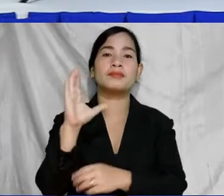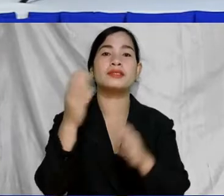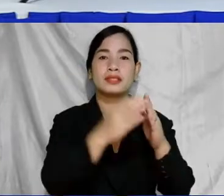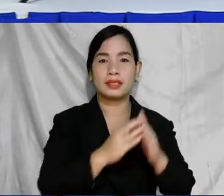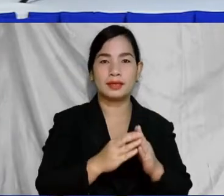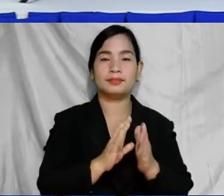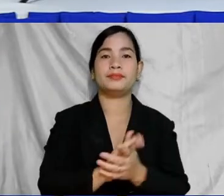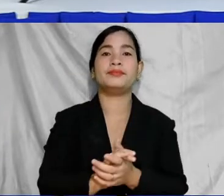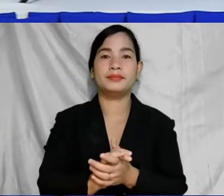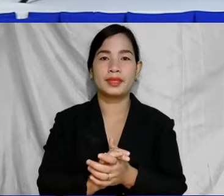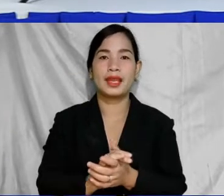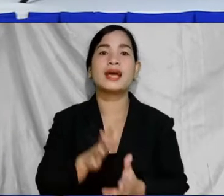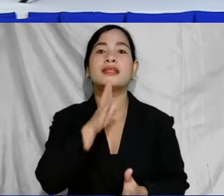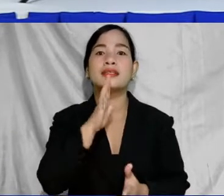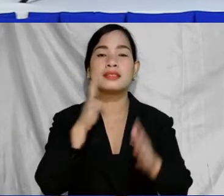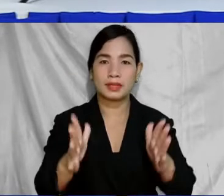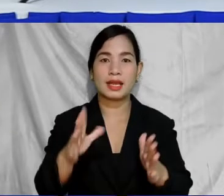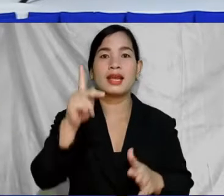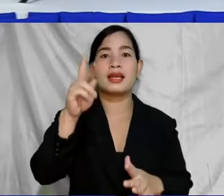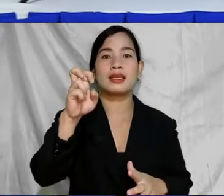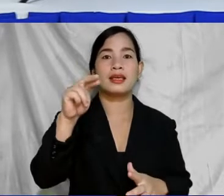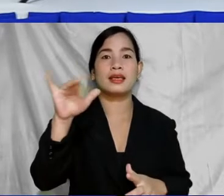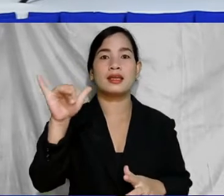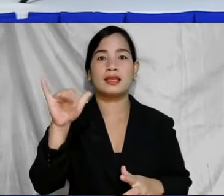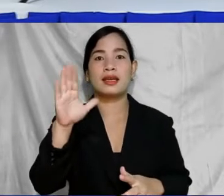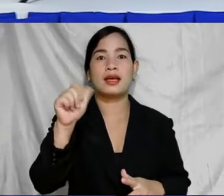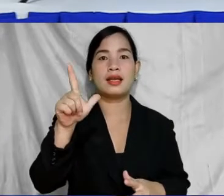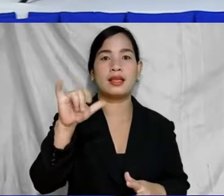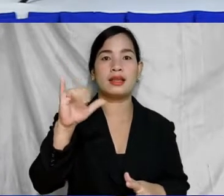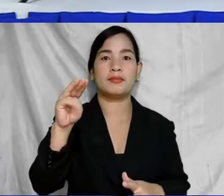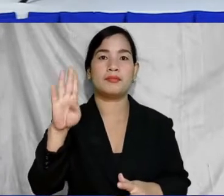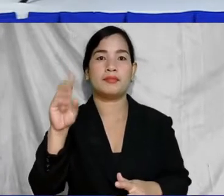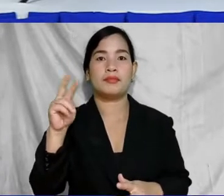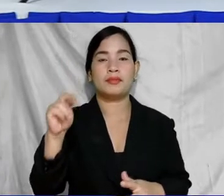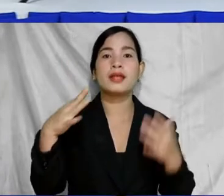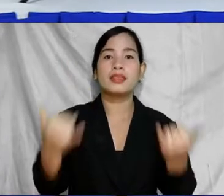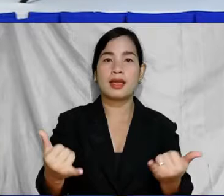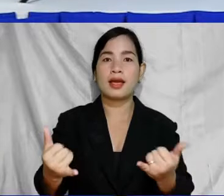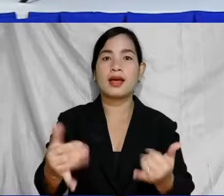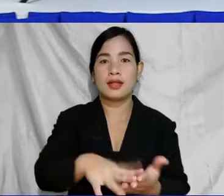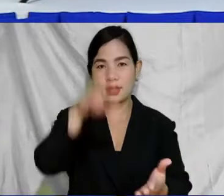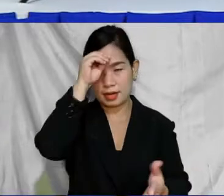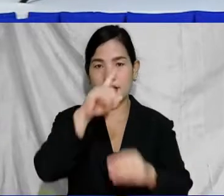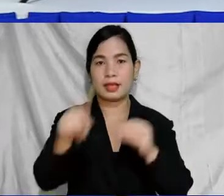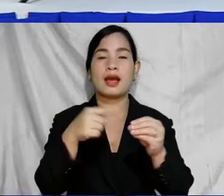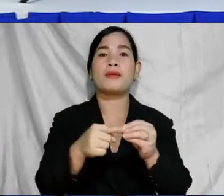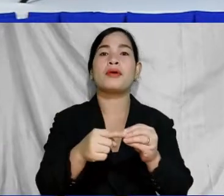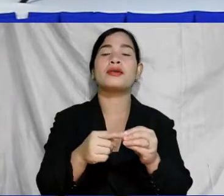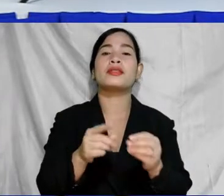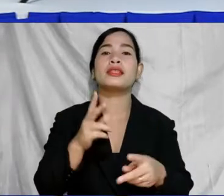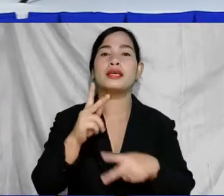DepEd Tagum City. This is your host, Kenny Lee G. Animbon. Today, you will be learning about